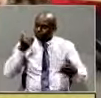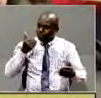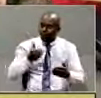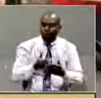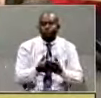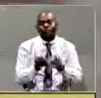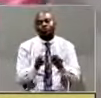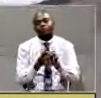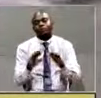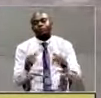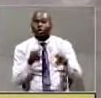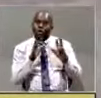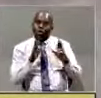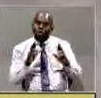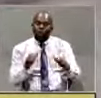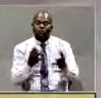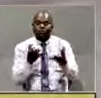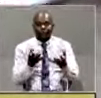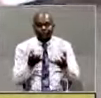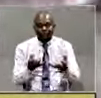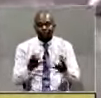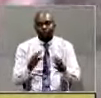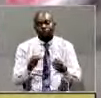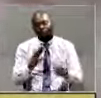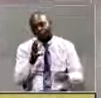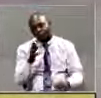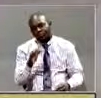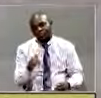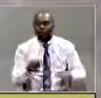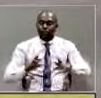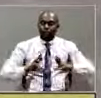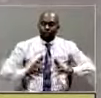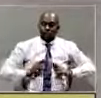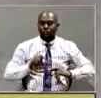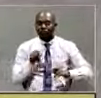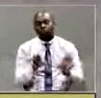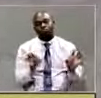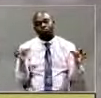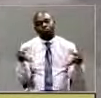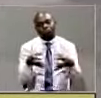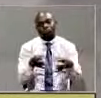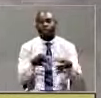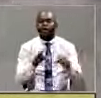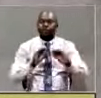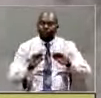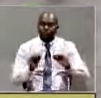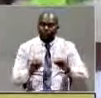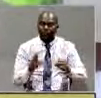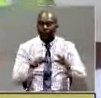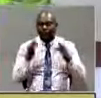and we expect to get fair results from our trainings and